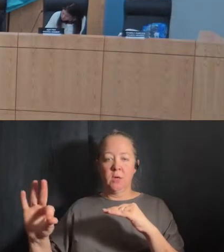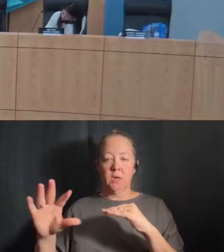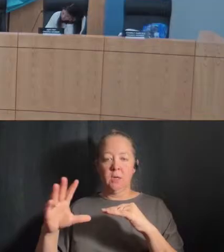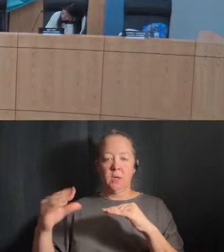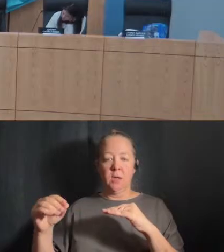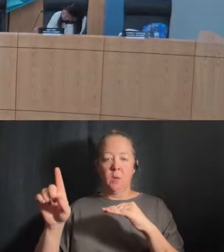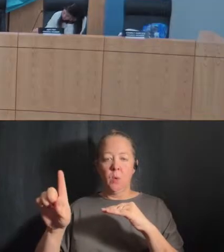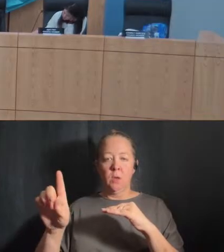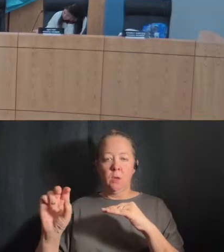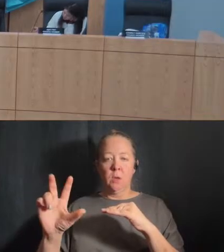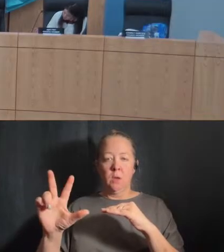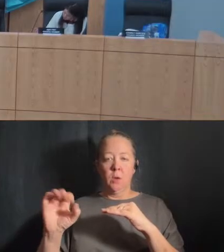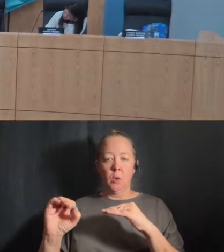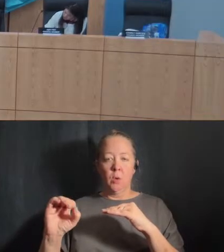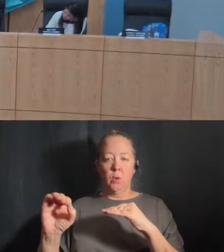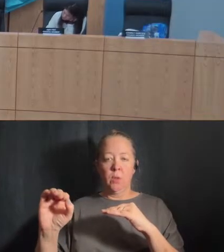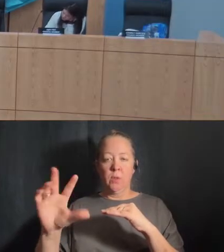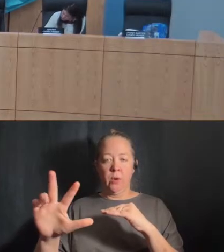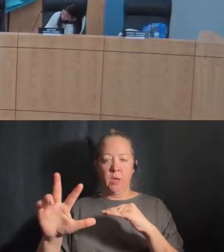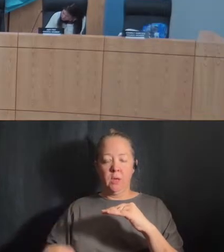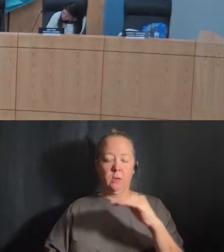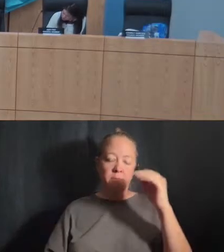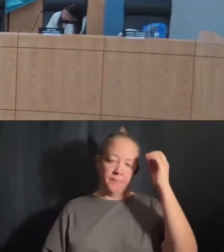Mr. LeGlohick.